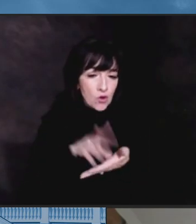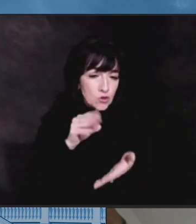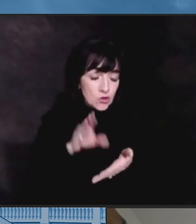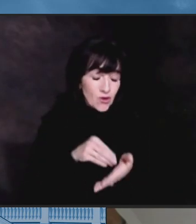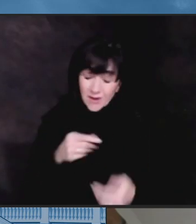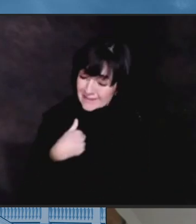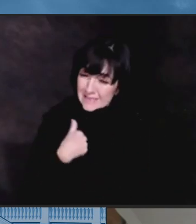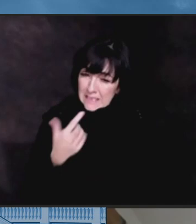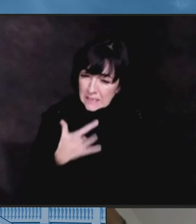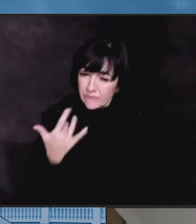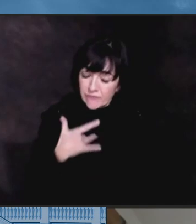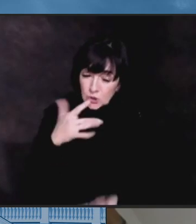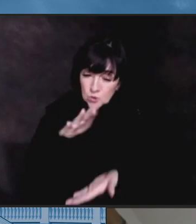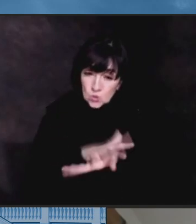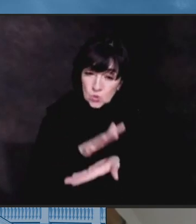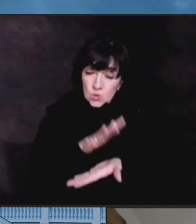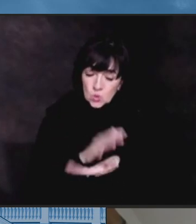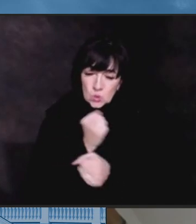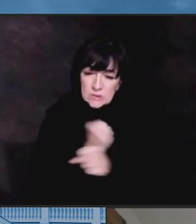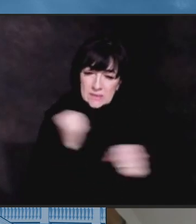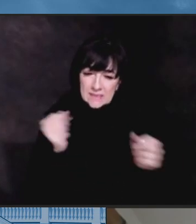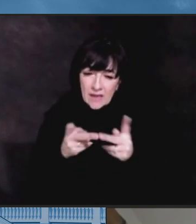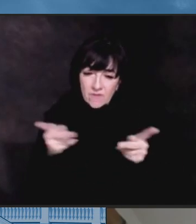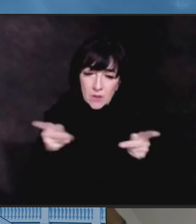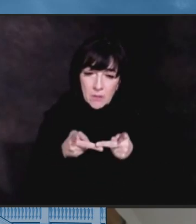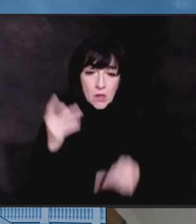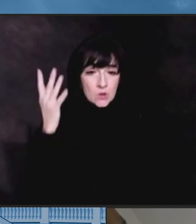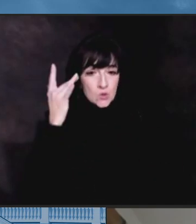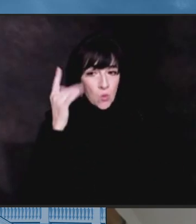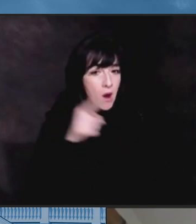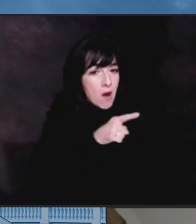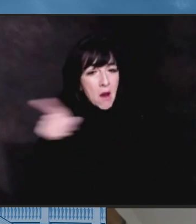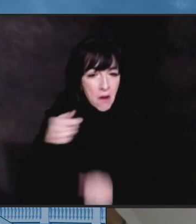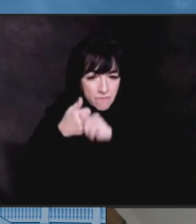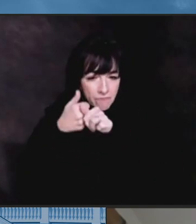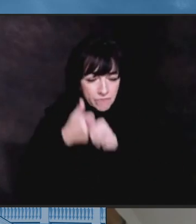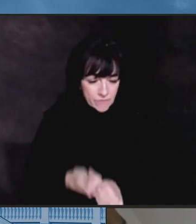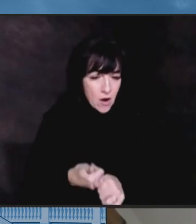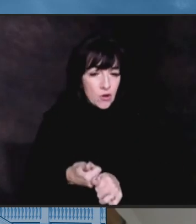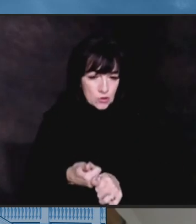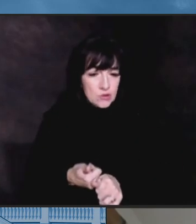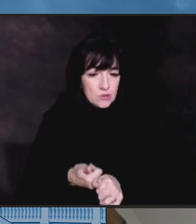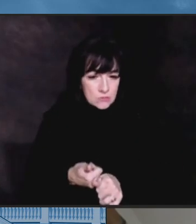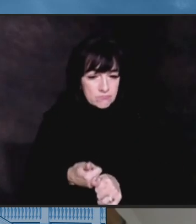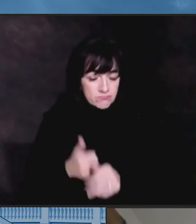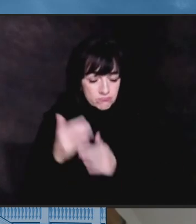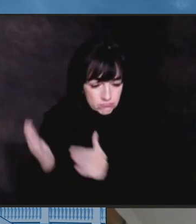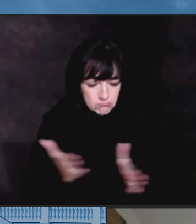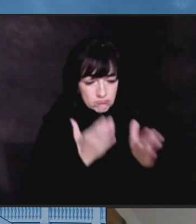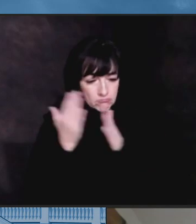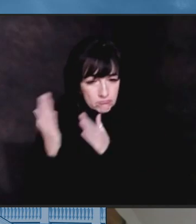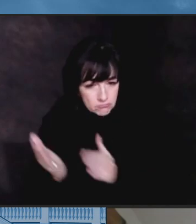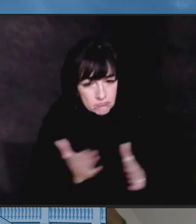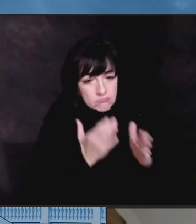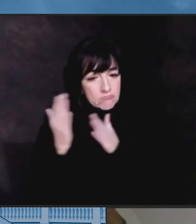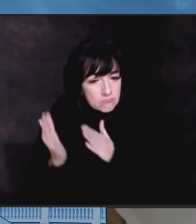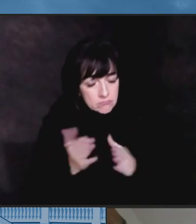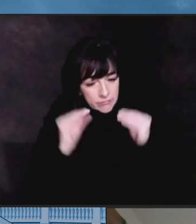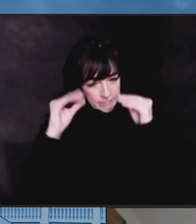places. They're safe places because they're structured environments. They're safe places because teachers,